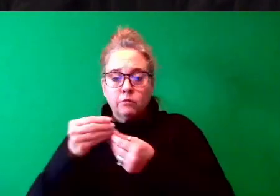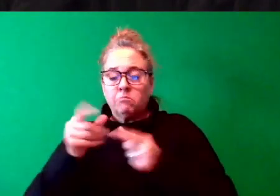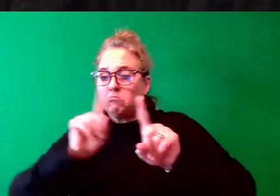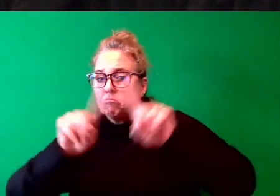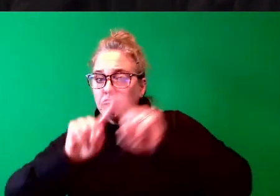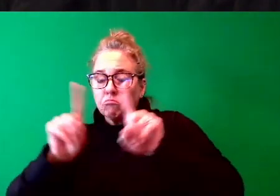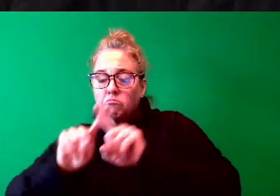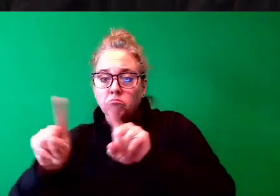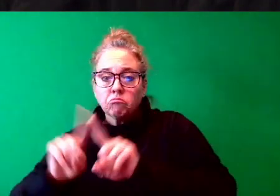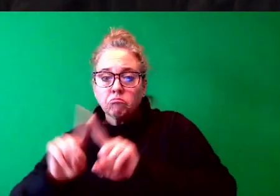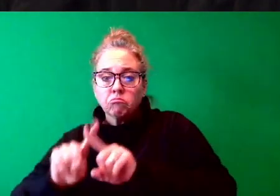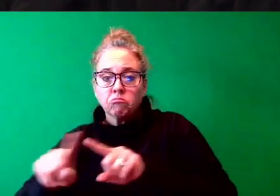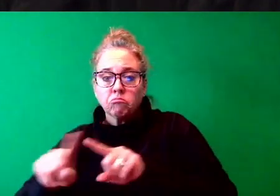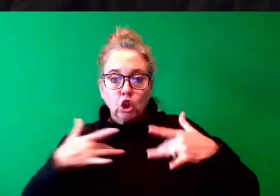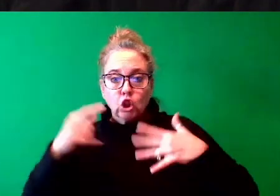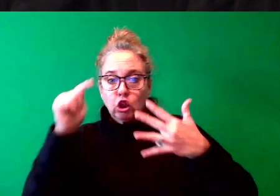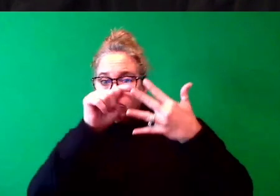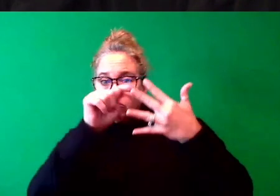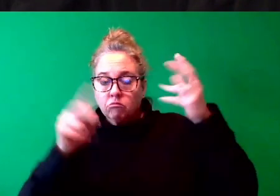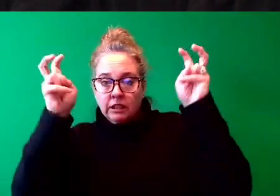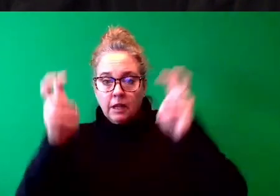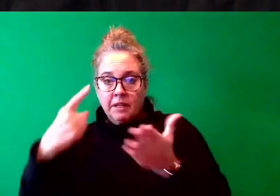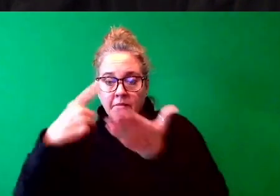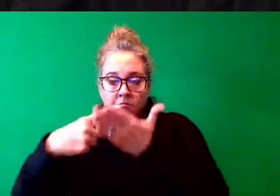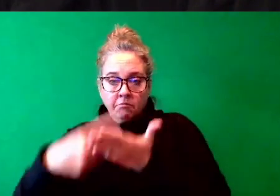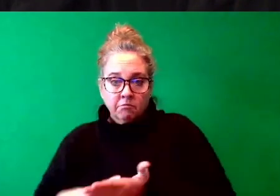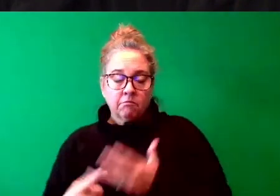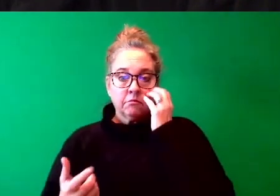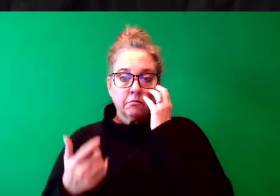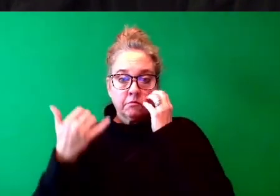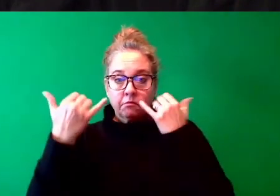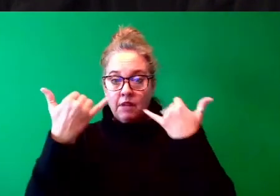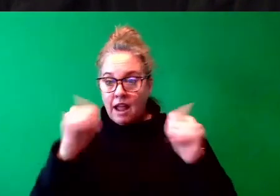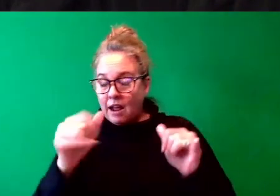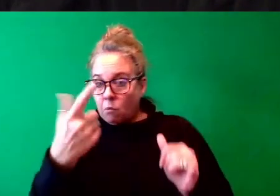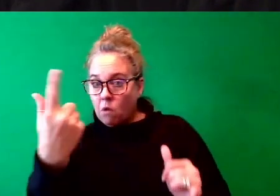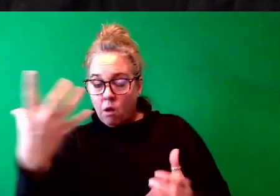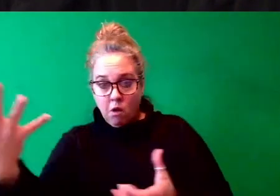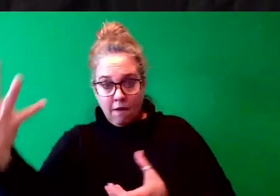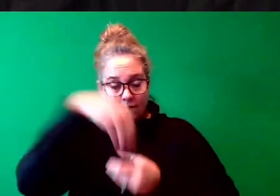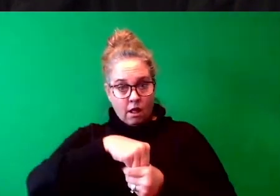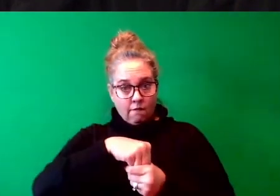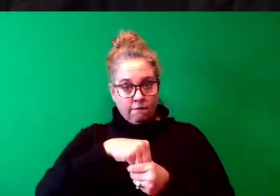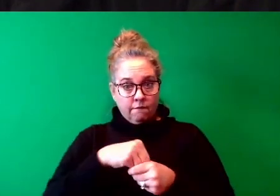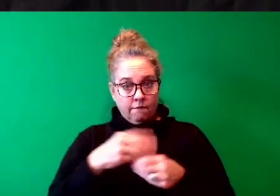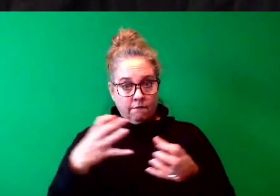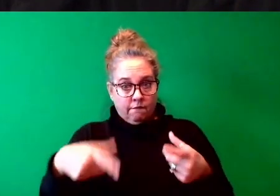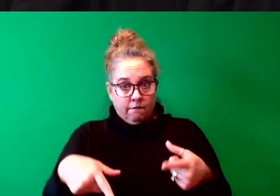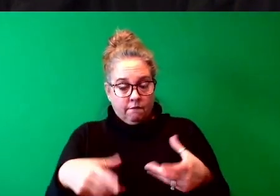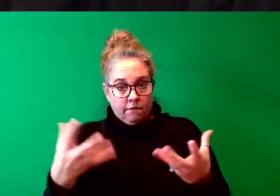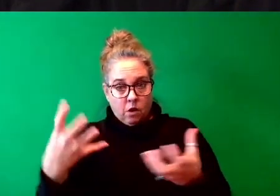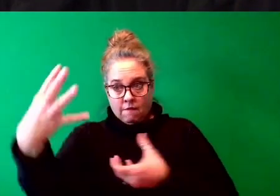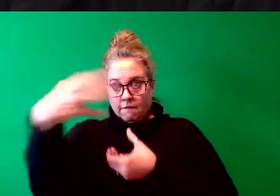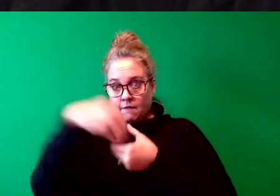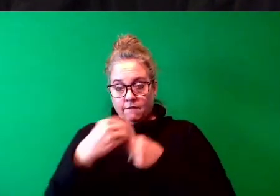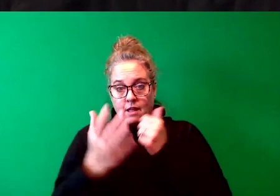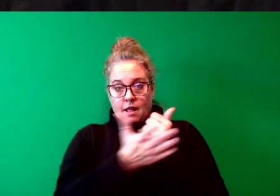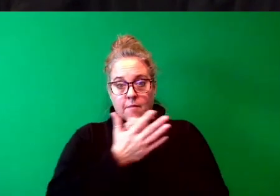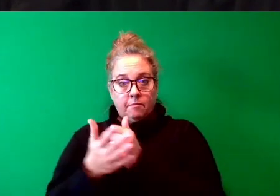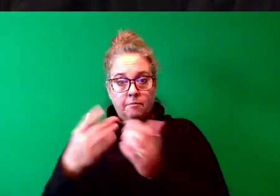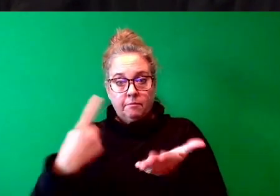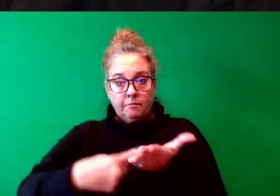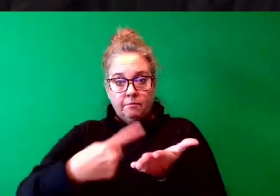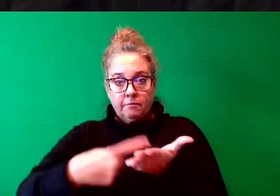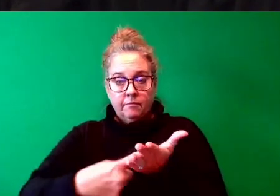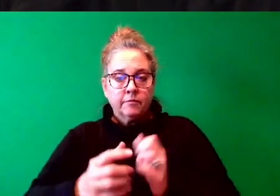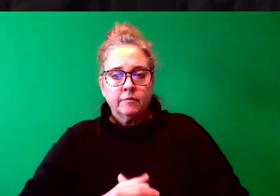of that is welcome. And we may choose to meet here, but we will also provide an opportunity